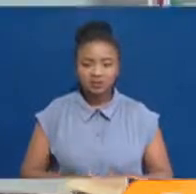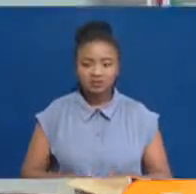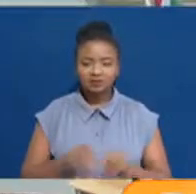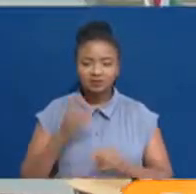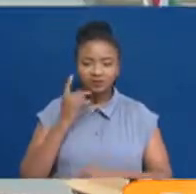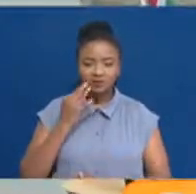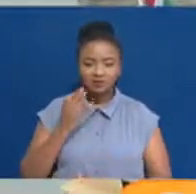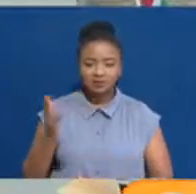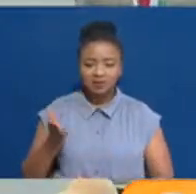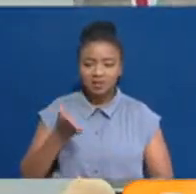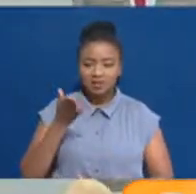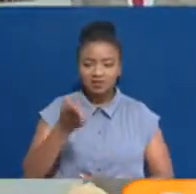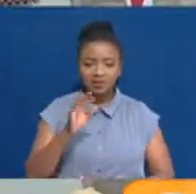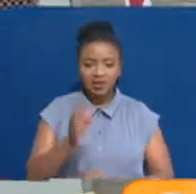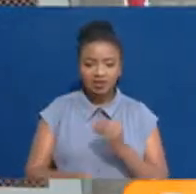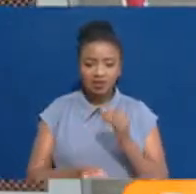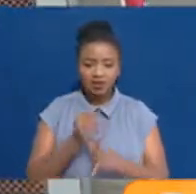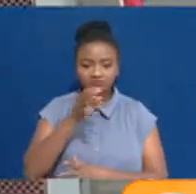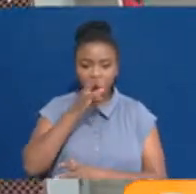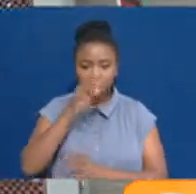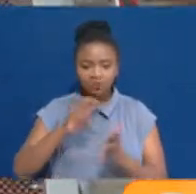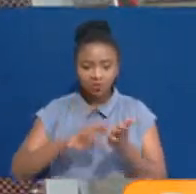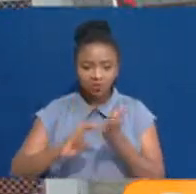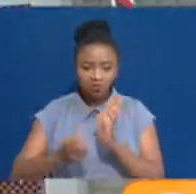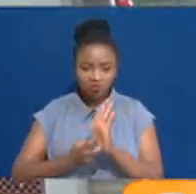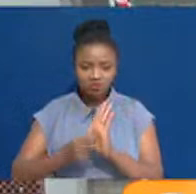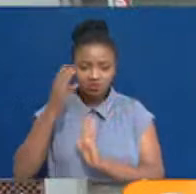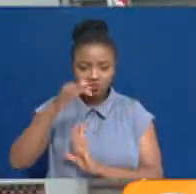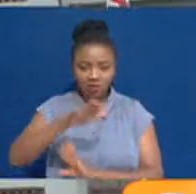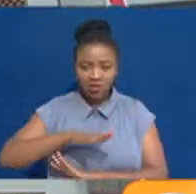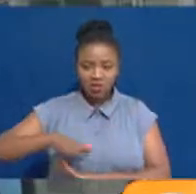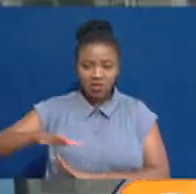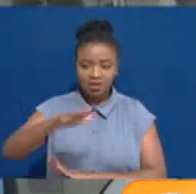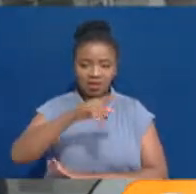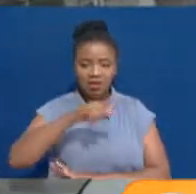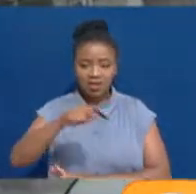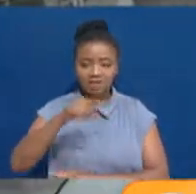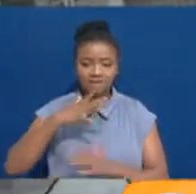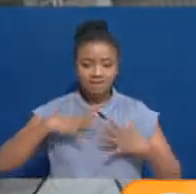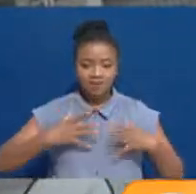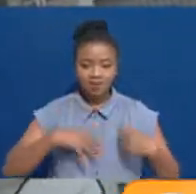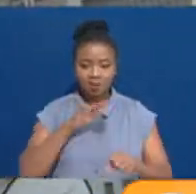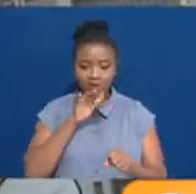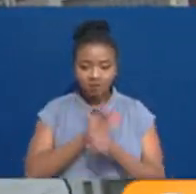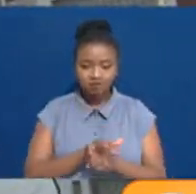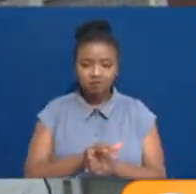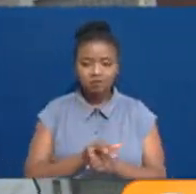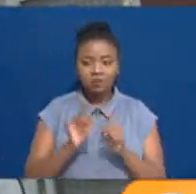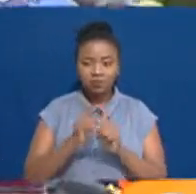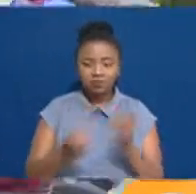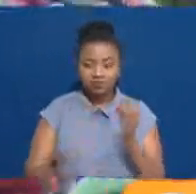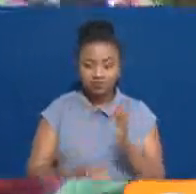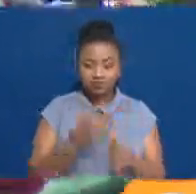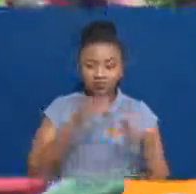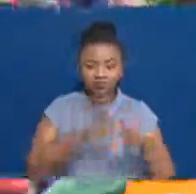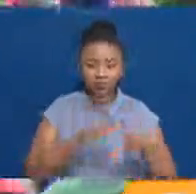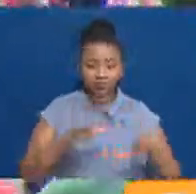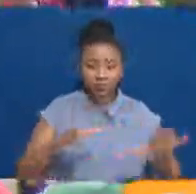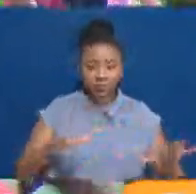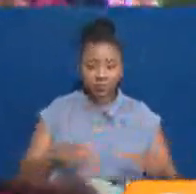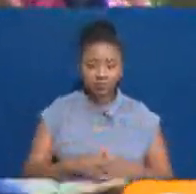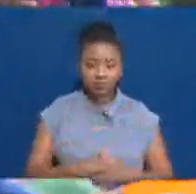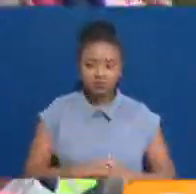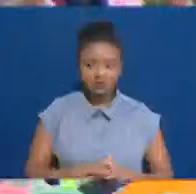Here, he launched a water project for the heavily populated city suburb and a modern market for traders. On the first